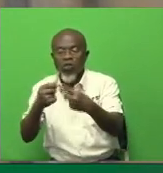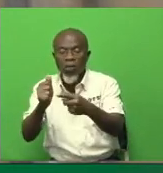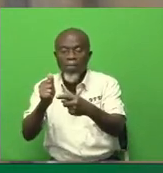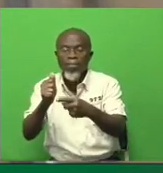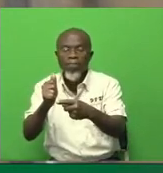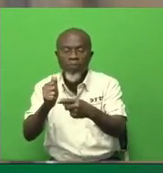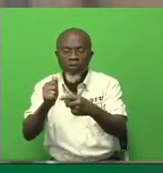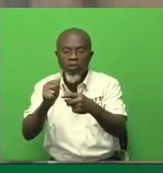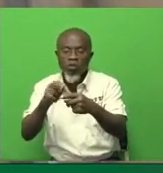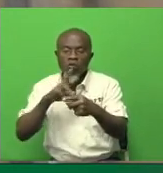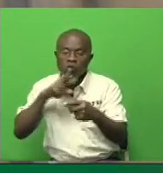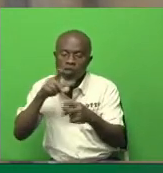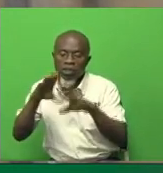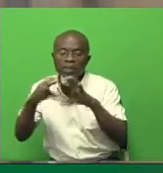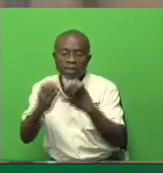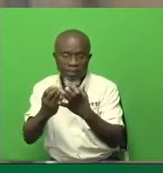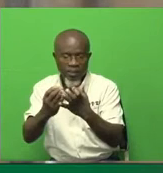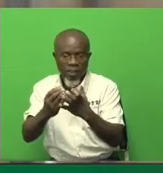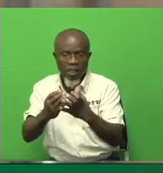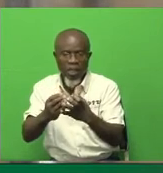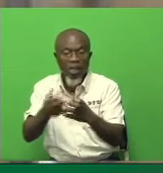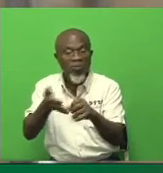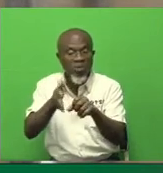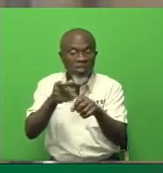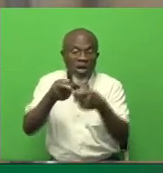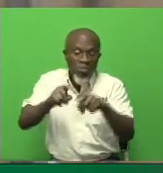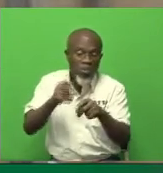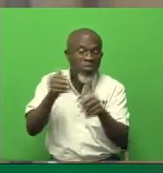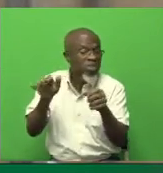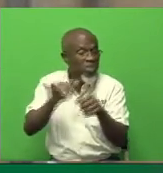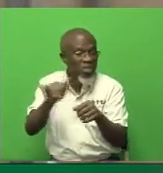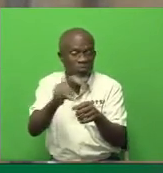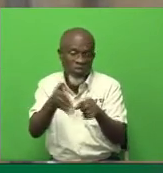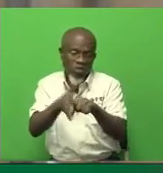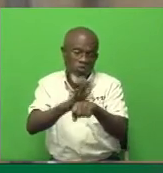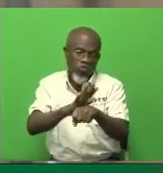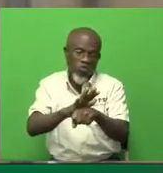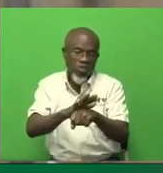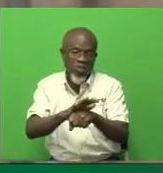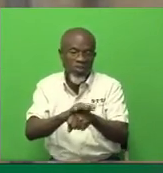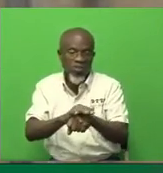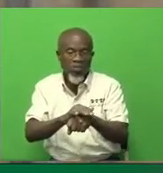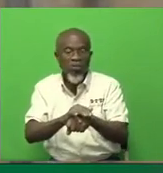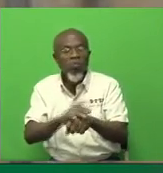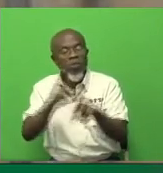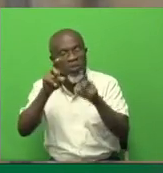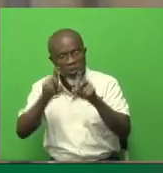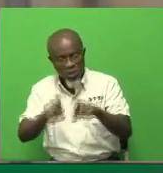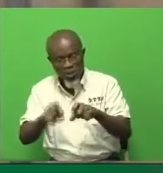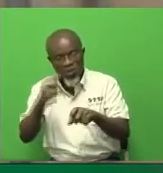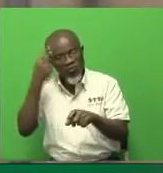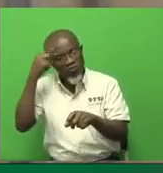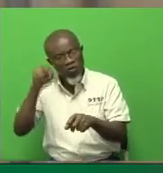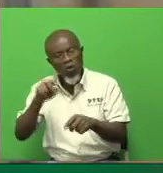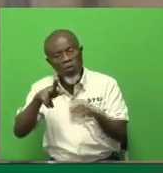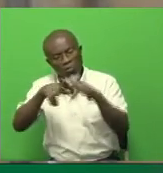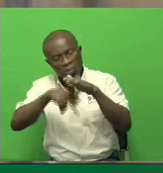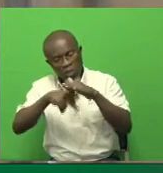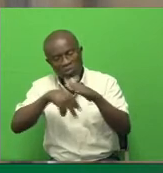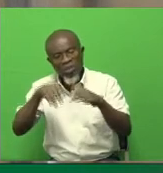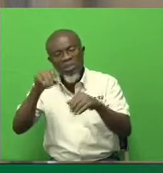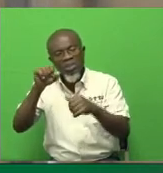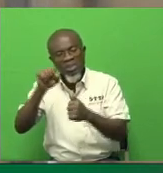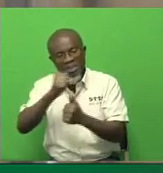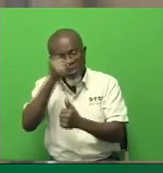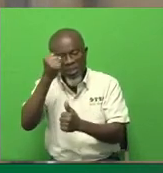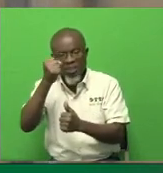must be versatile and we saw the tertiary institutions being able to move online seamlessly we need that for our primary secondary and